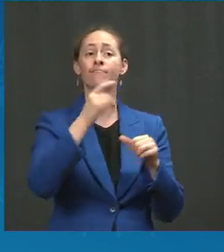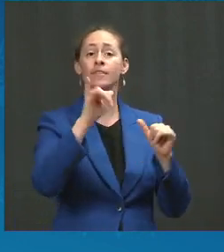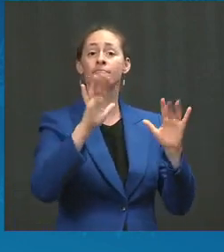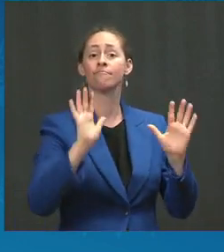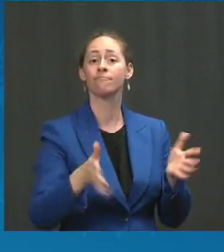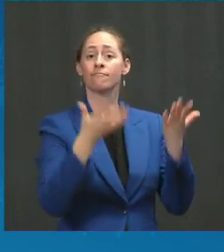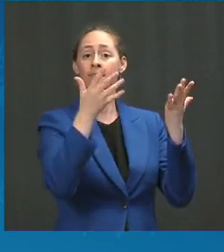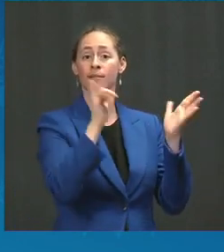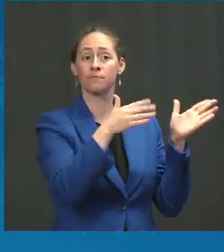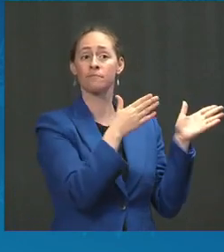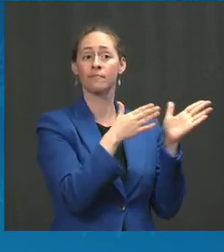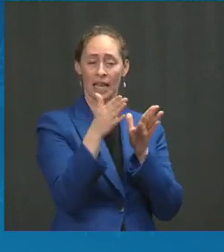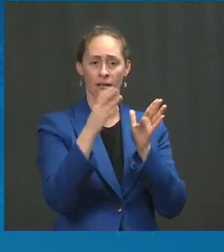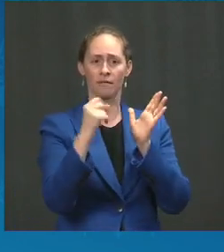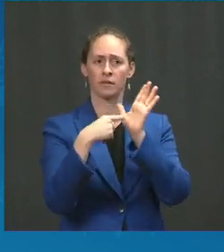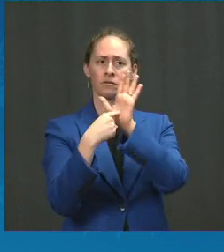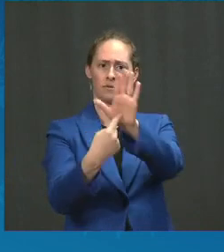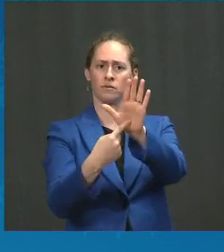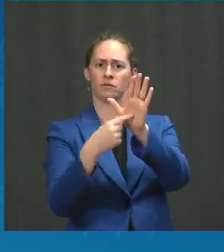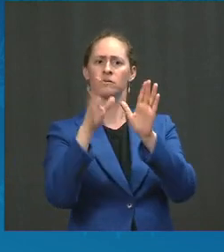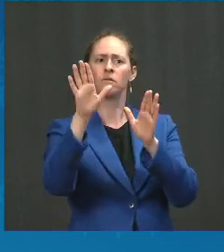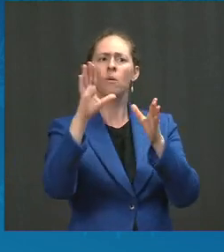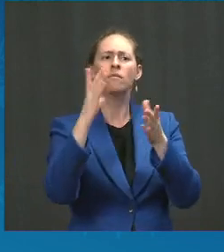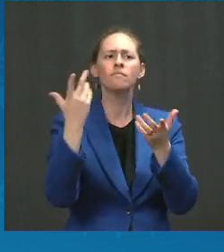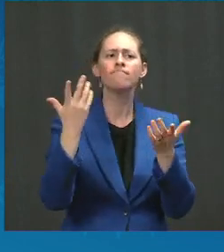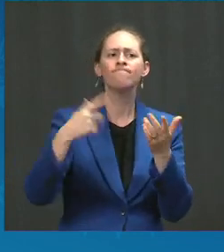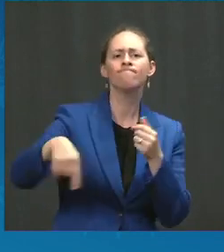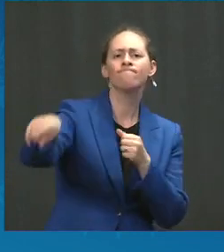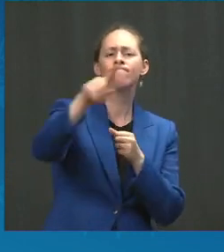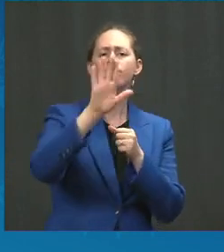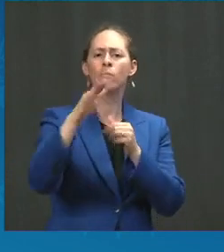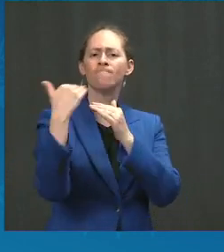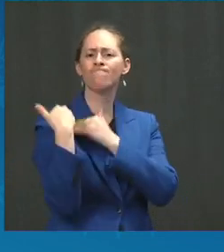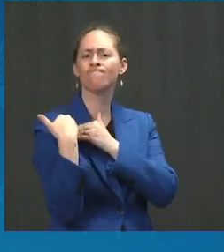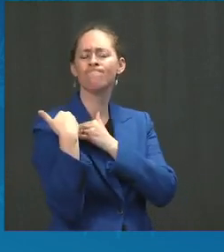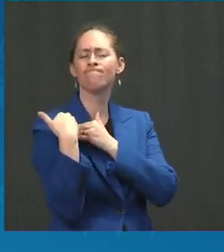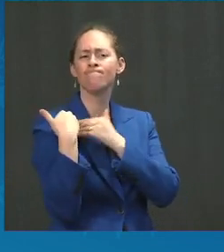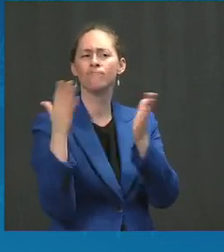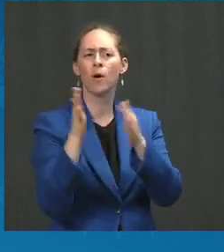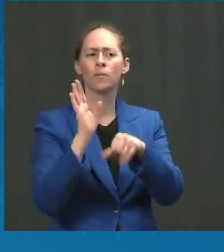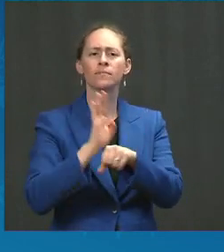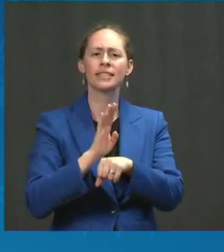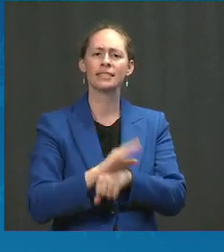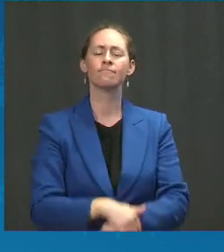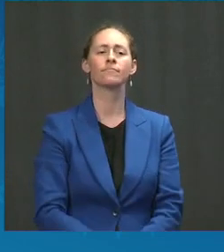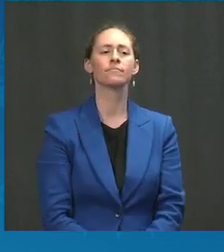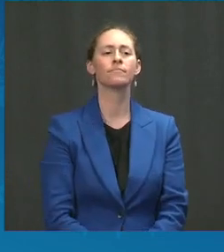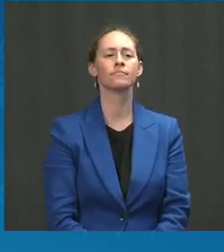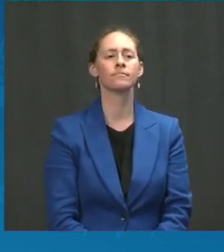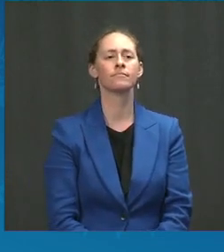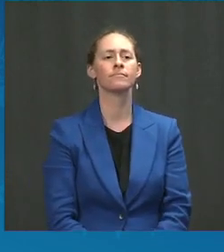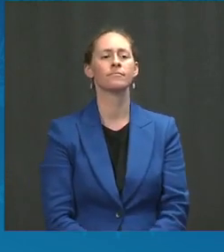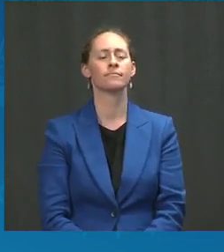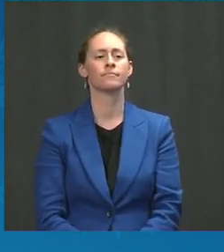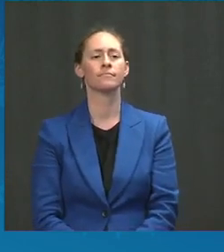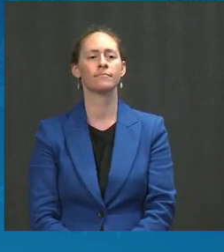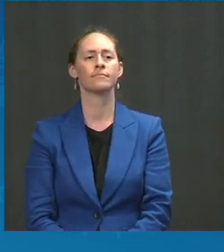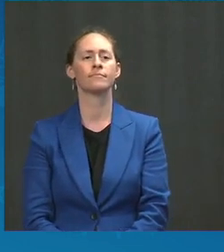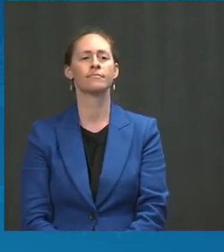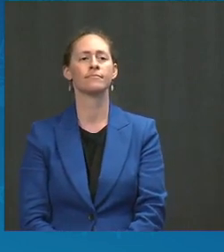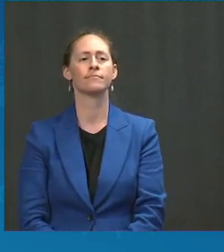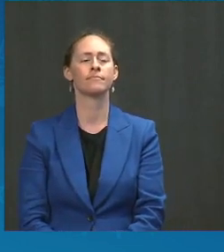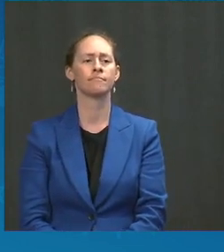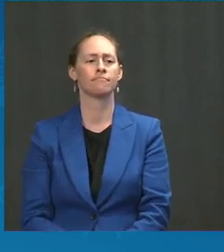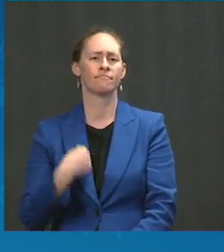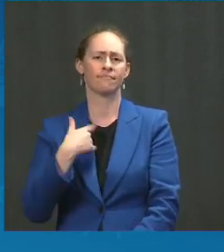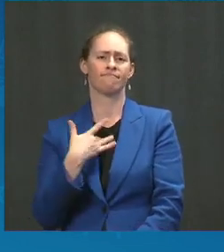the role of our small businesses. And, at its core also, I do feel very strongly that government should be in